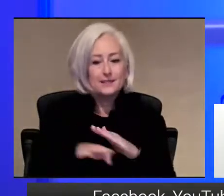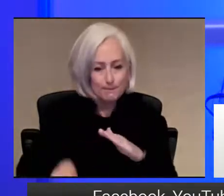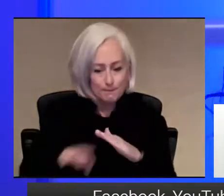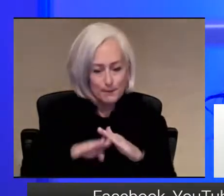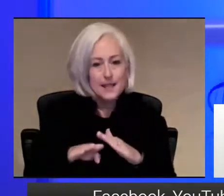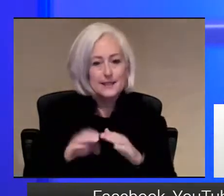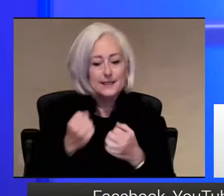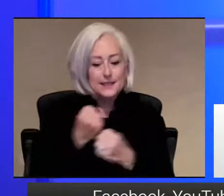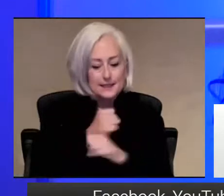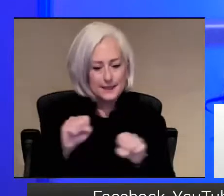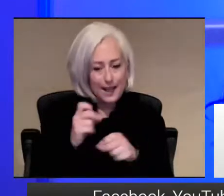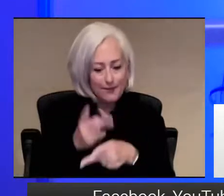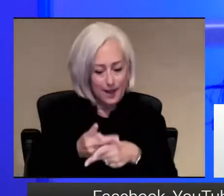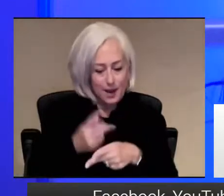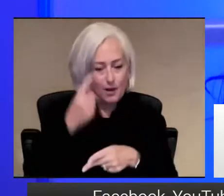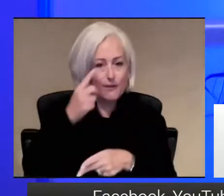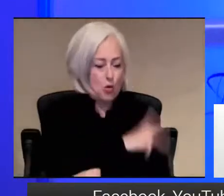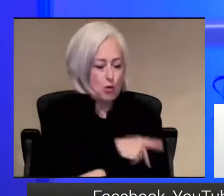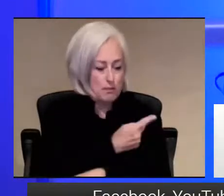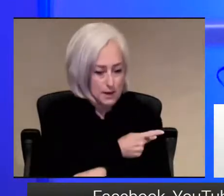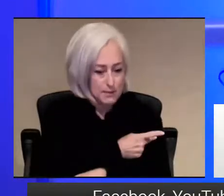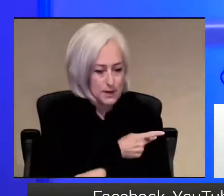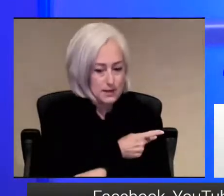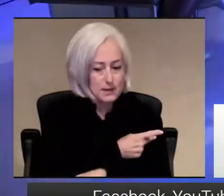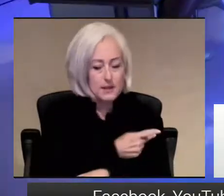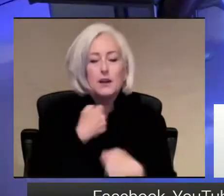about communicating with transparency.